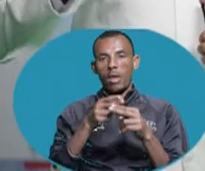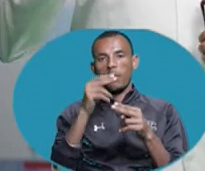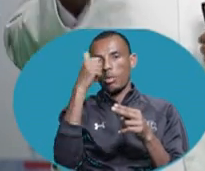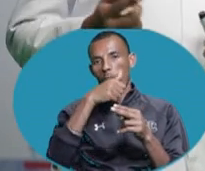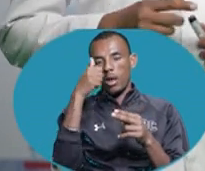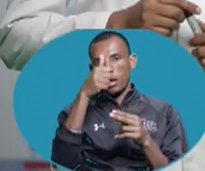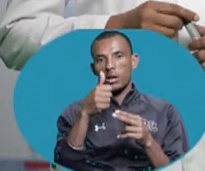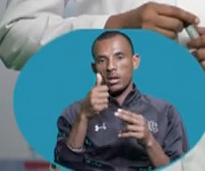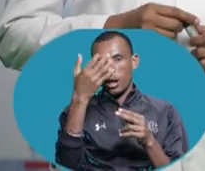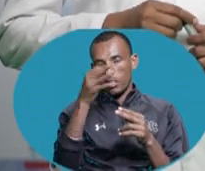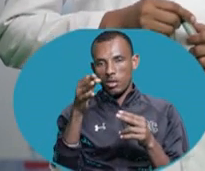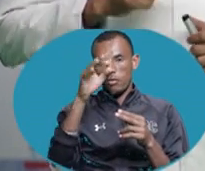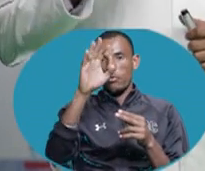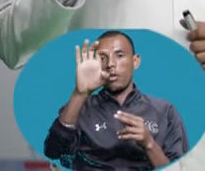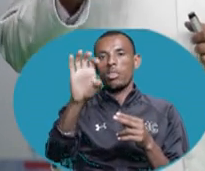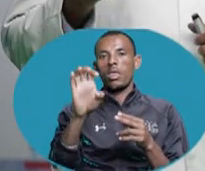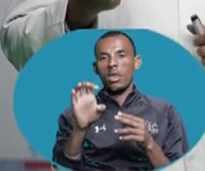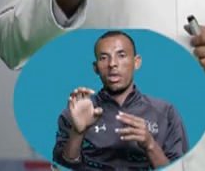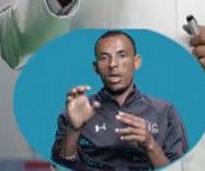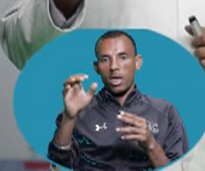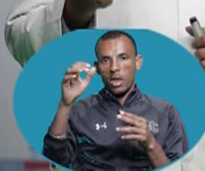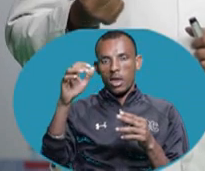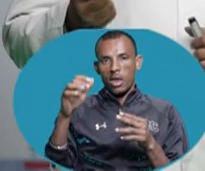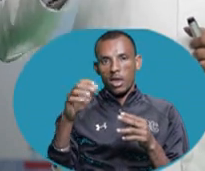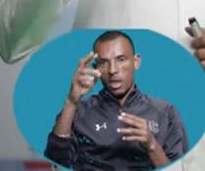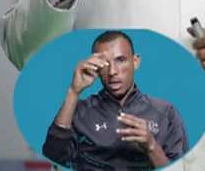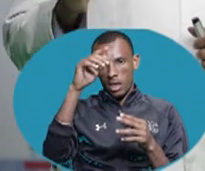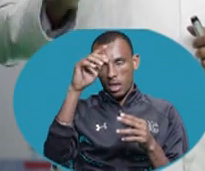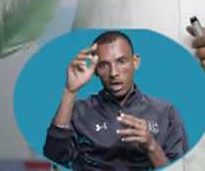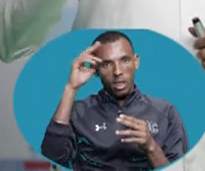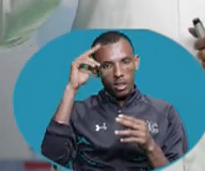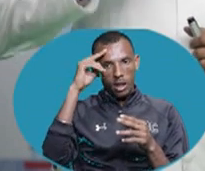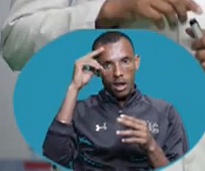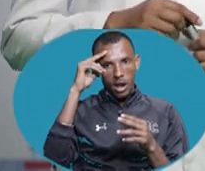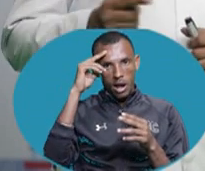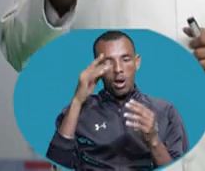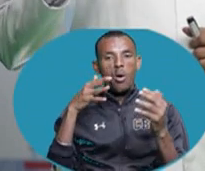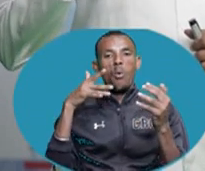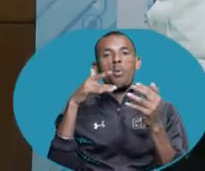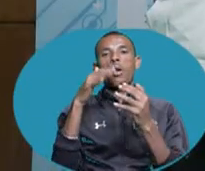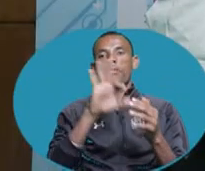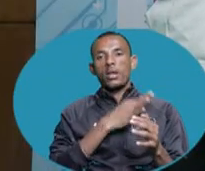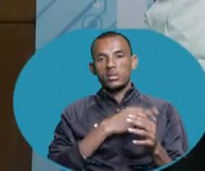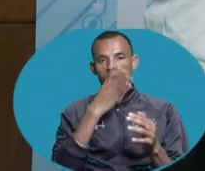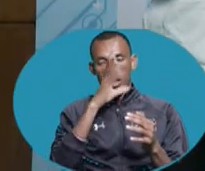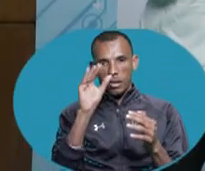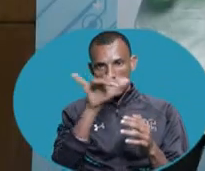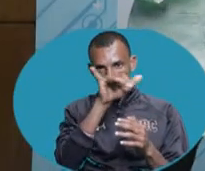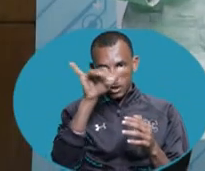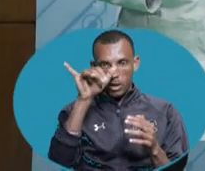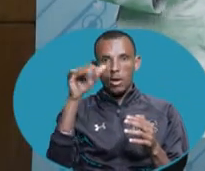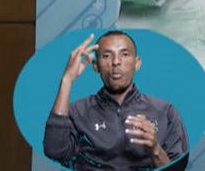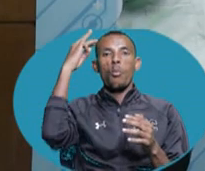June 1914, Adolf Hitler declared war on France. At the same time,